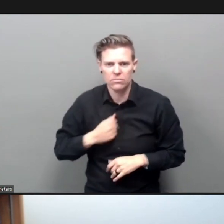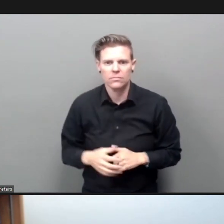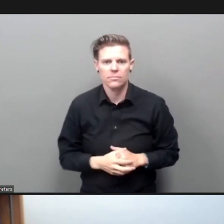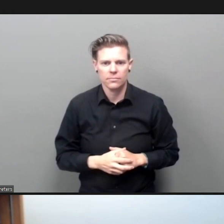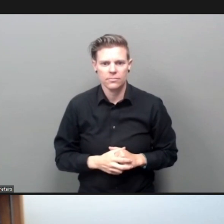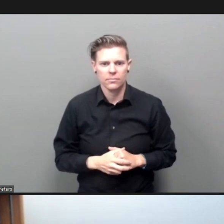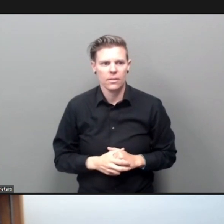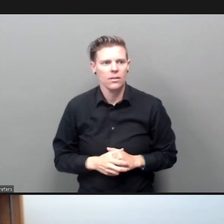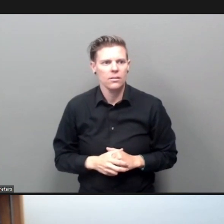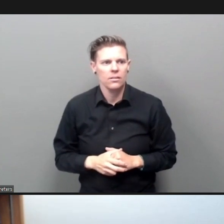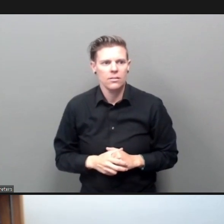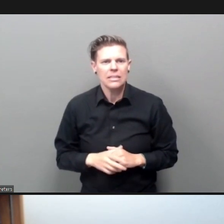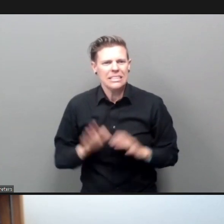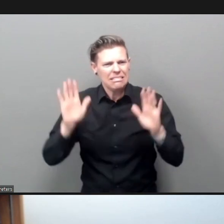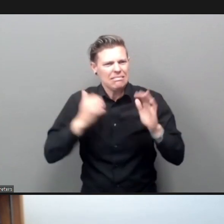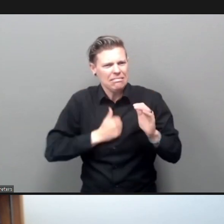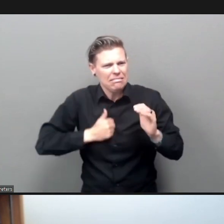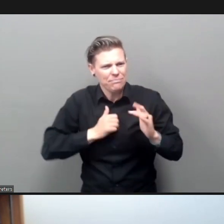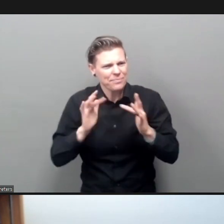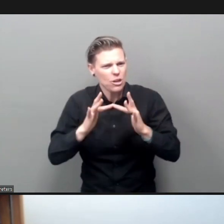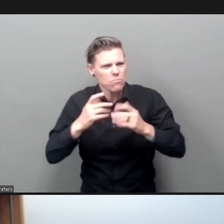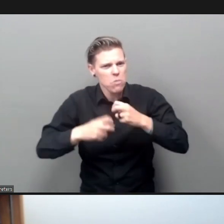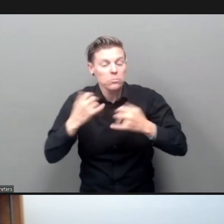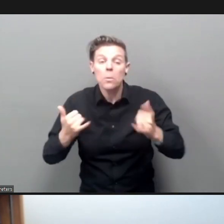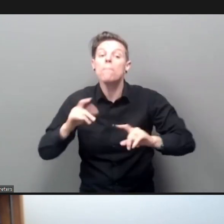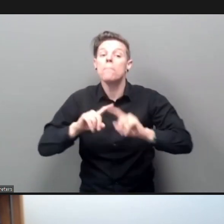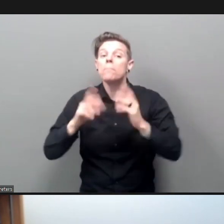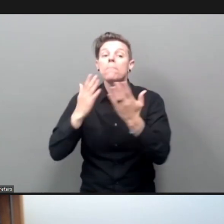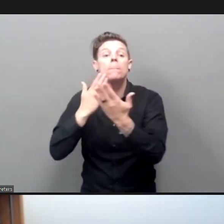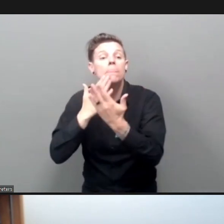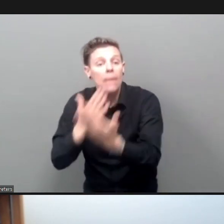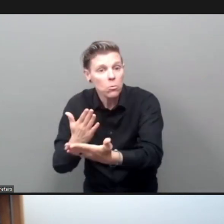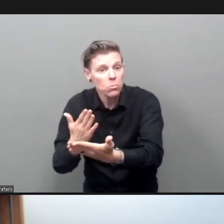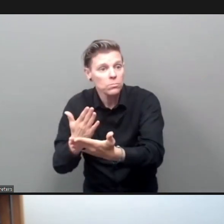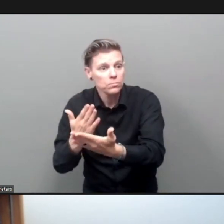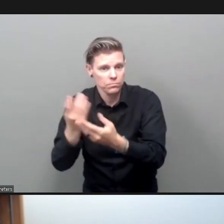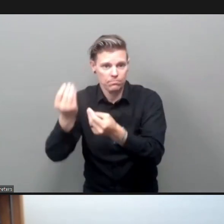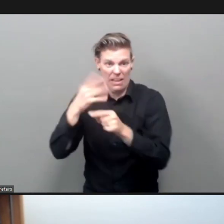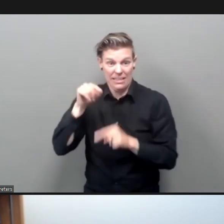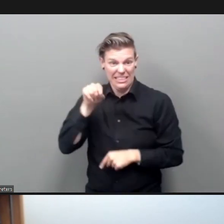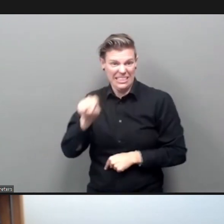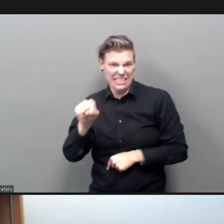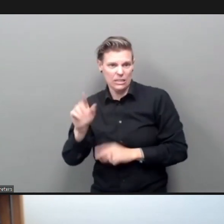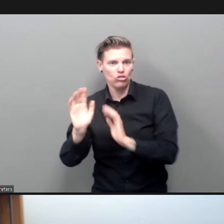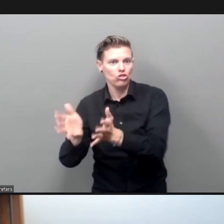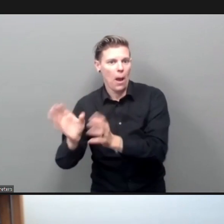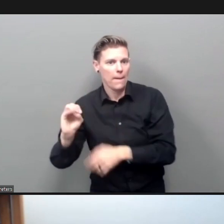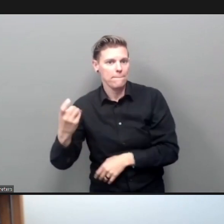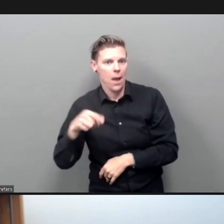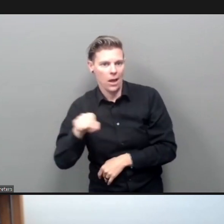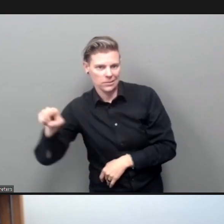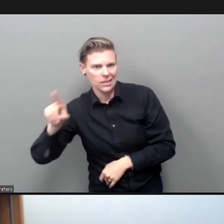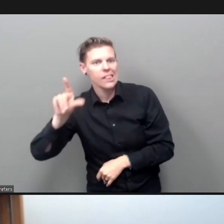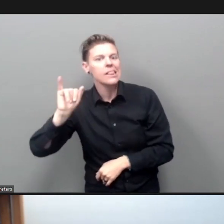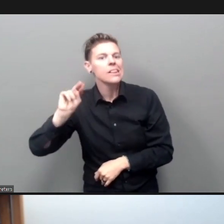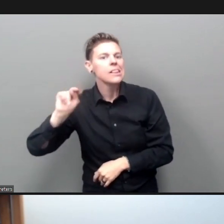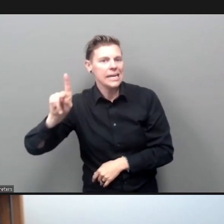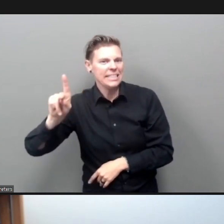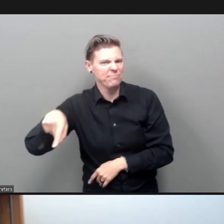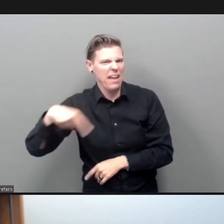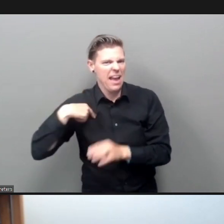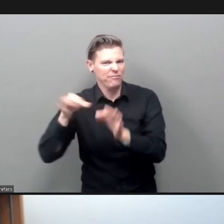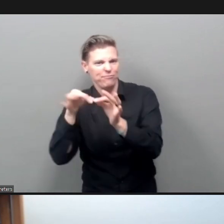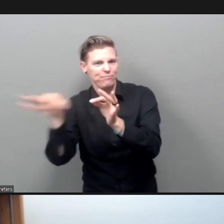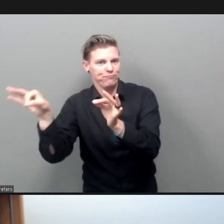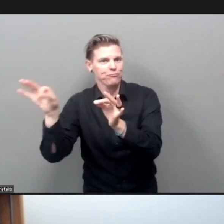today. But thanks for the link. I put it in the chat for everybody. We talked about this at some length. The answer is we don't know. We wish